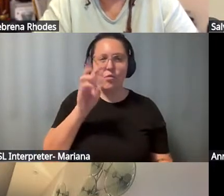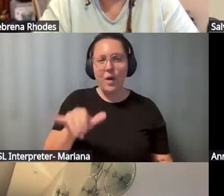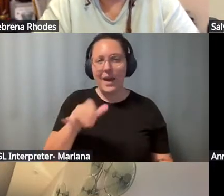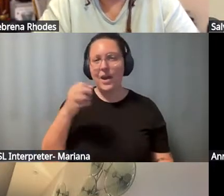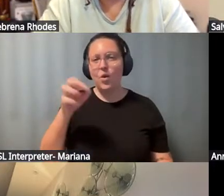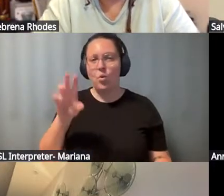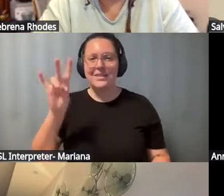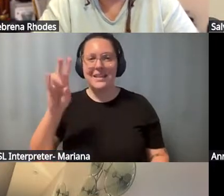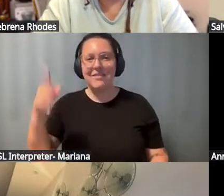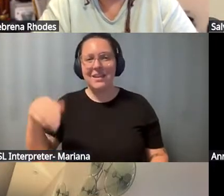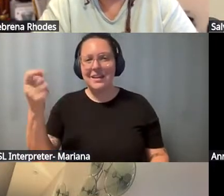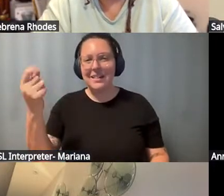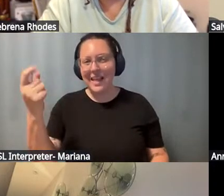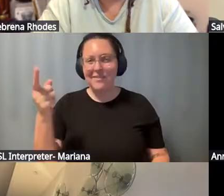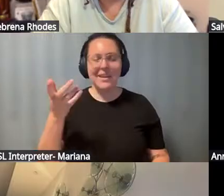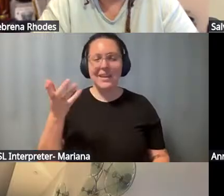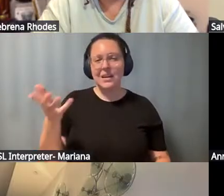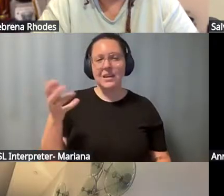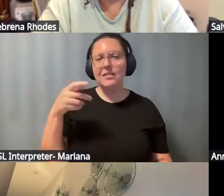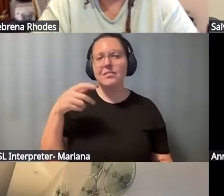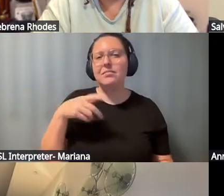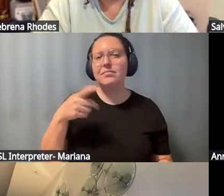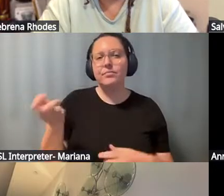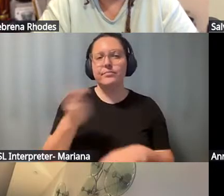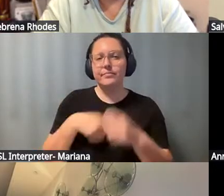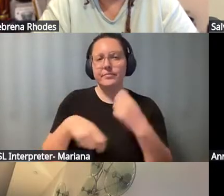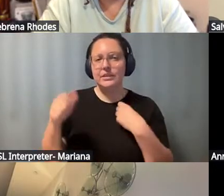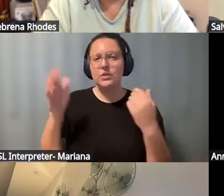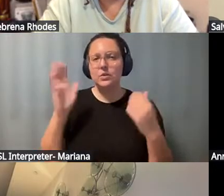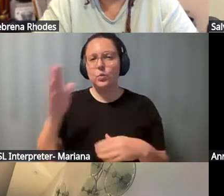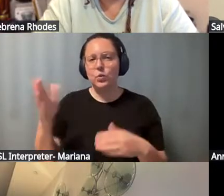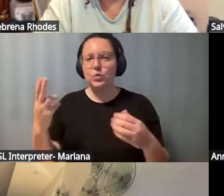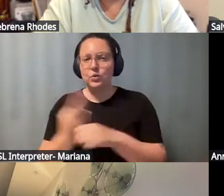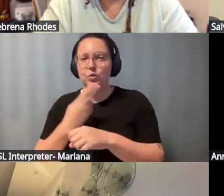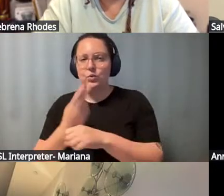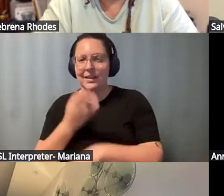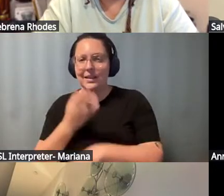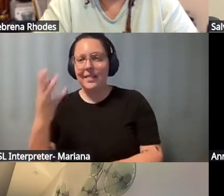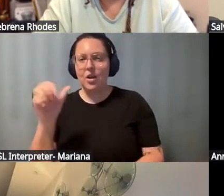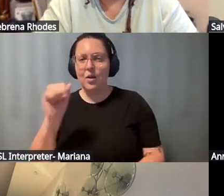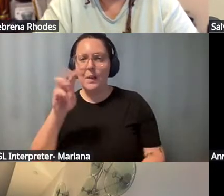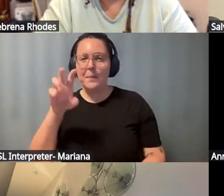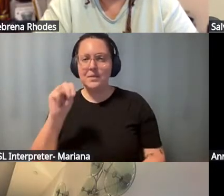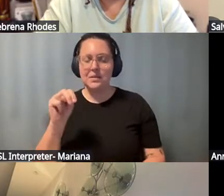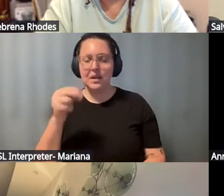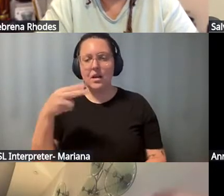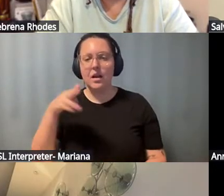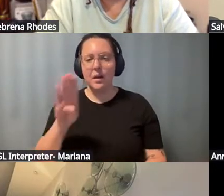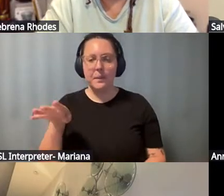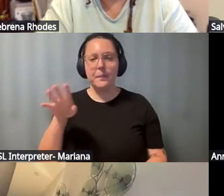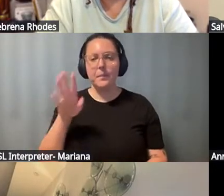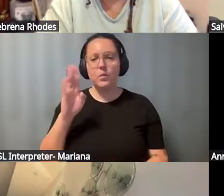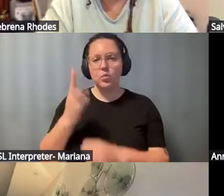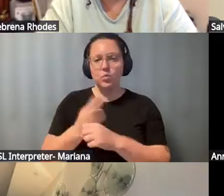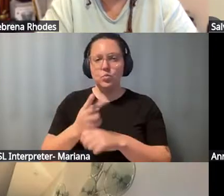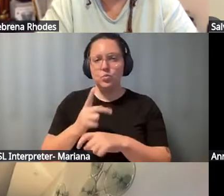hold package for other residents. Something, again, we don't need. But that's all I have to say.